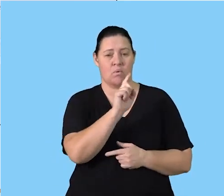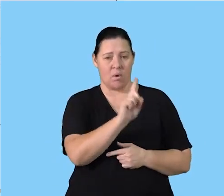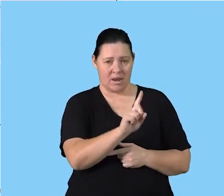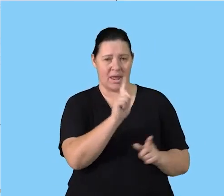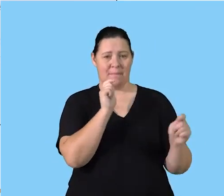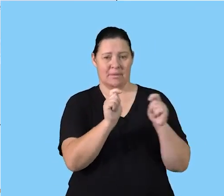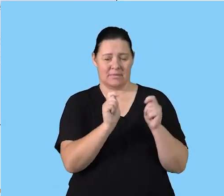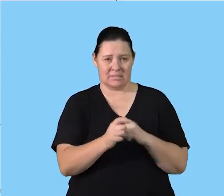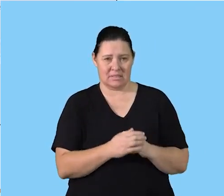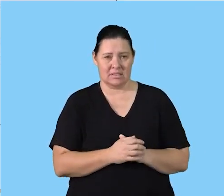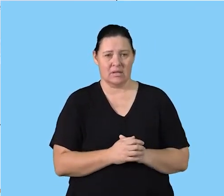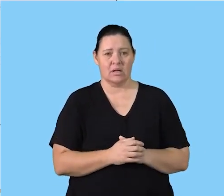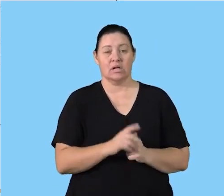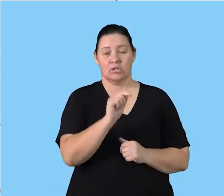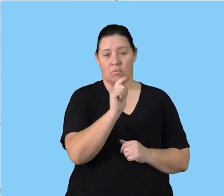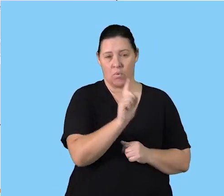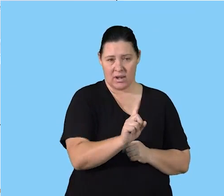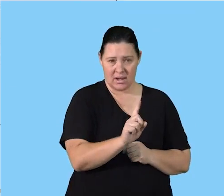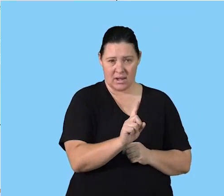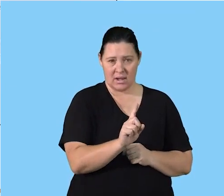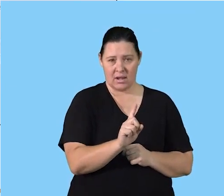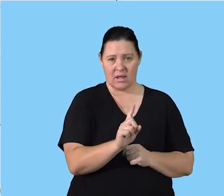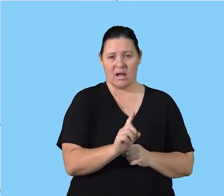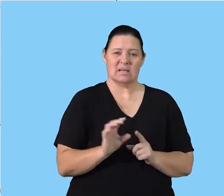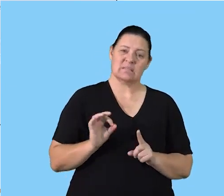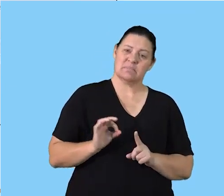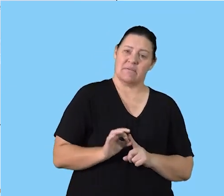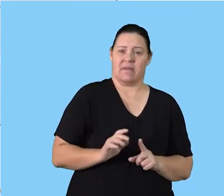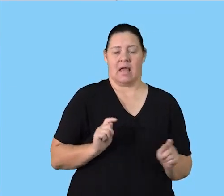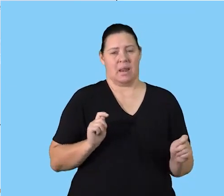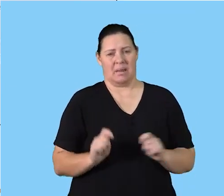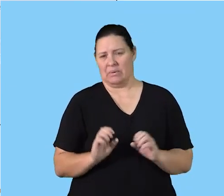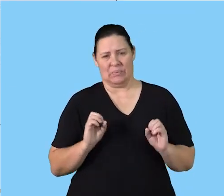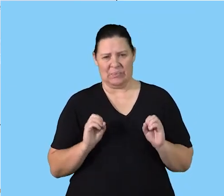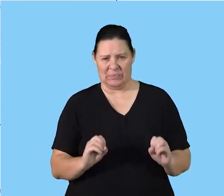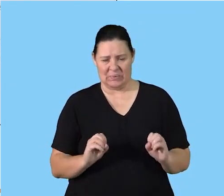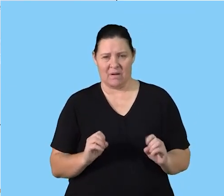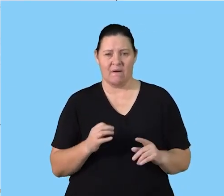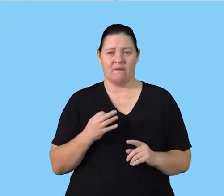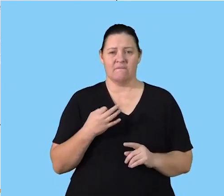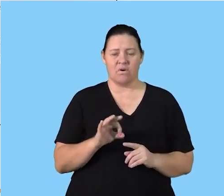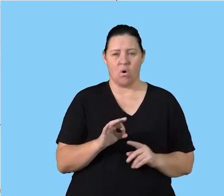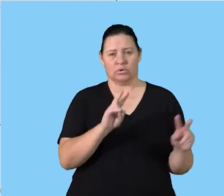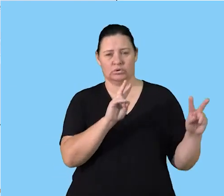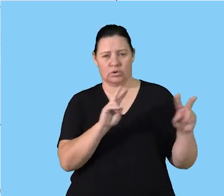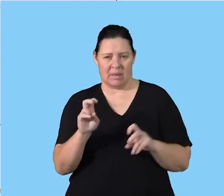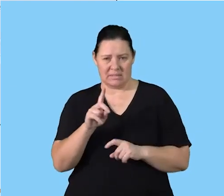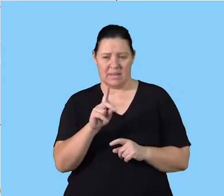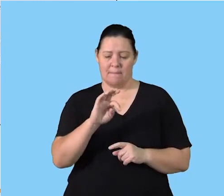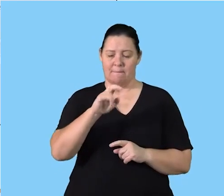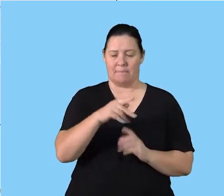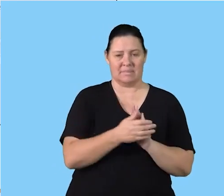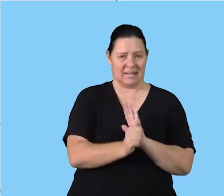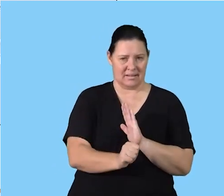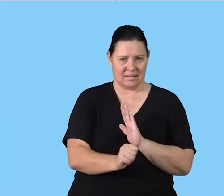1 amendments, here in term 1, there are no specific amendments that were done in terms of this topic of map